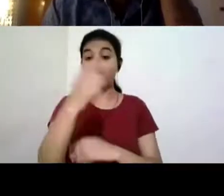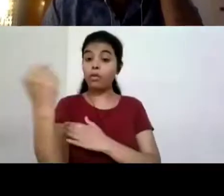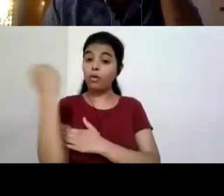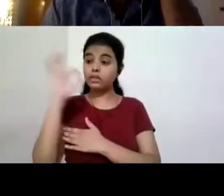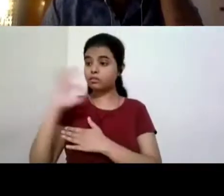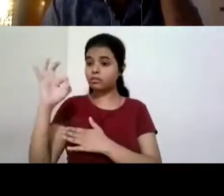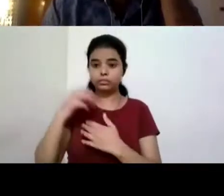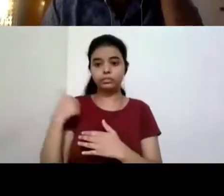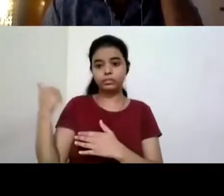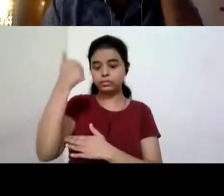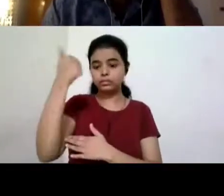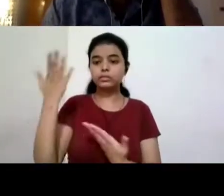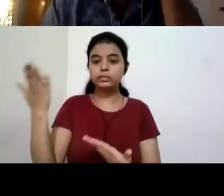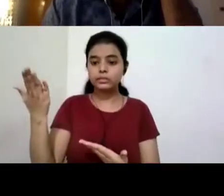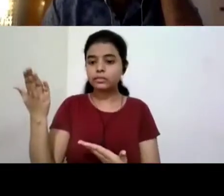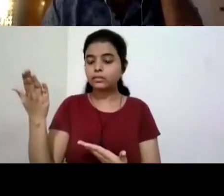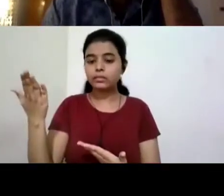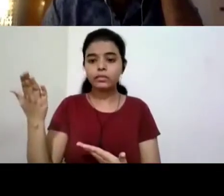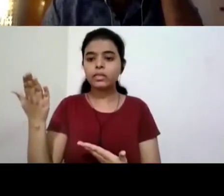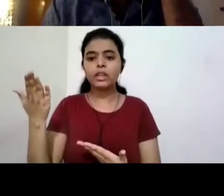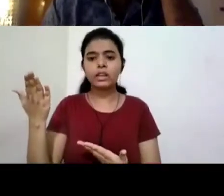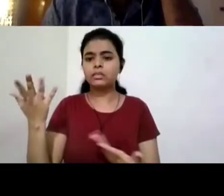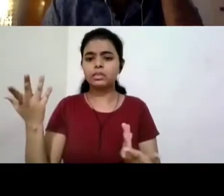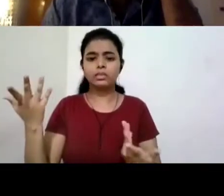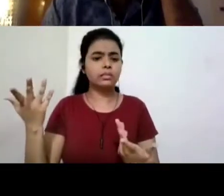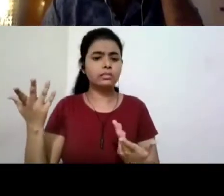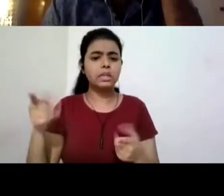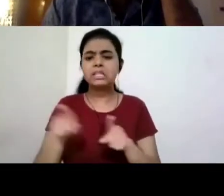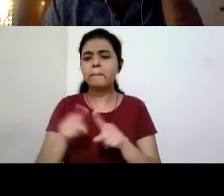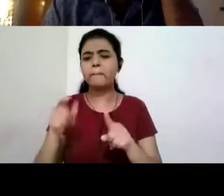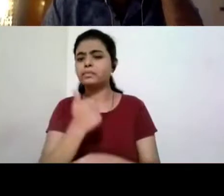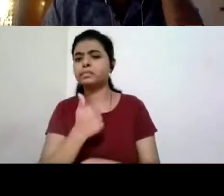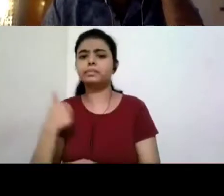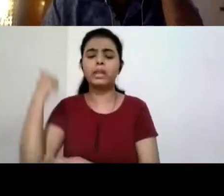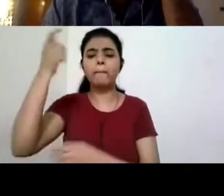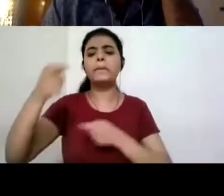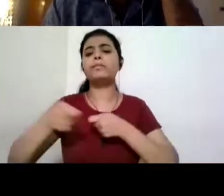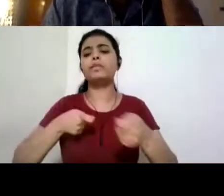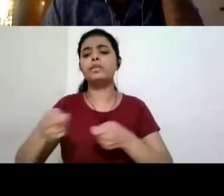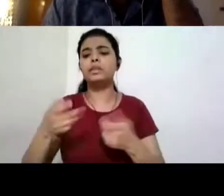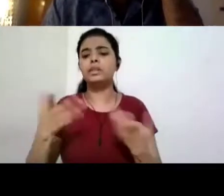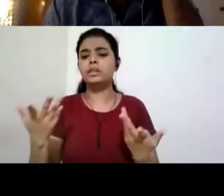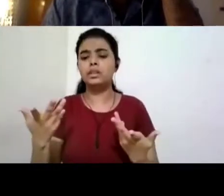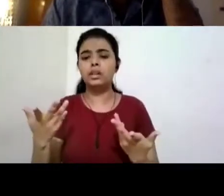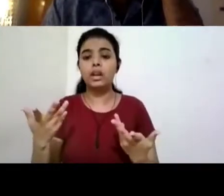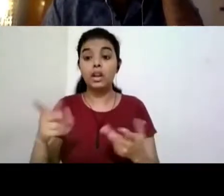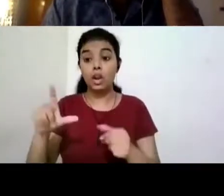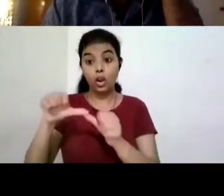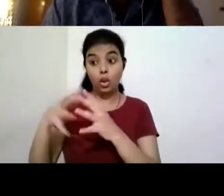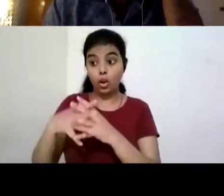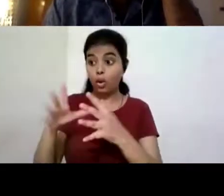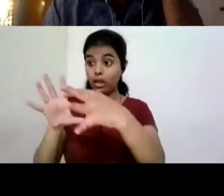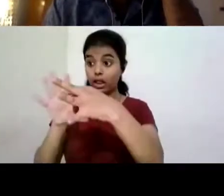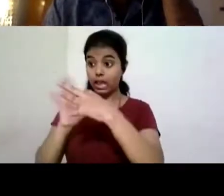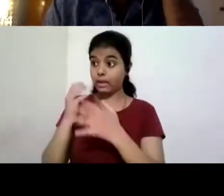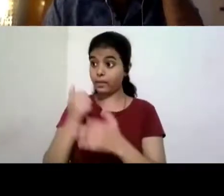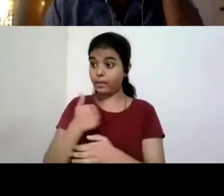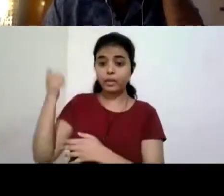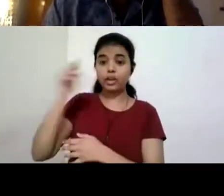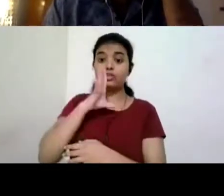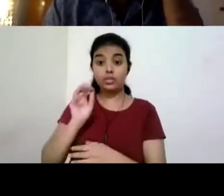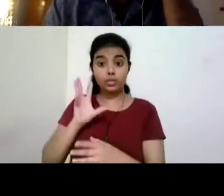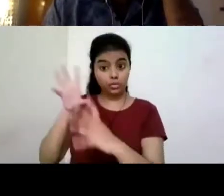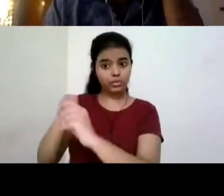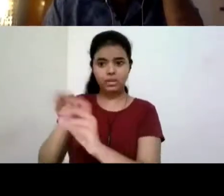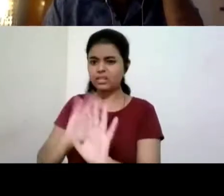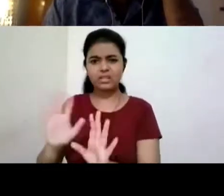the person who's holding that office, and it's largely a top-down venture. People are recipients of the law, not